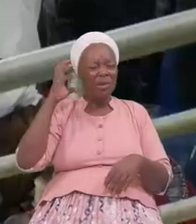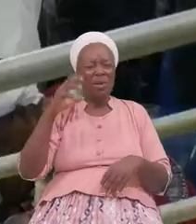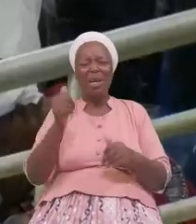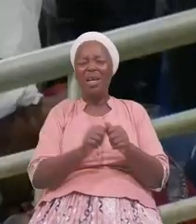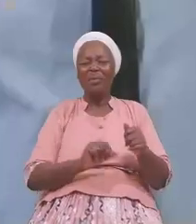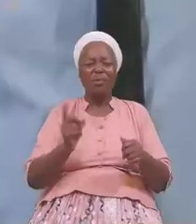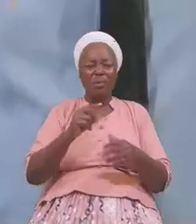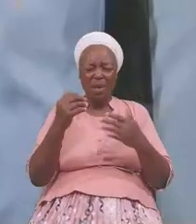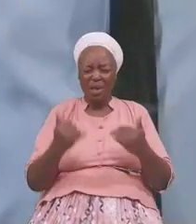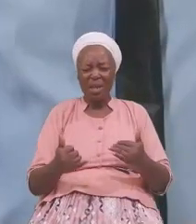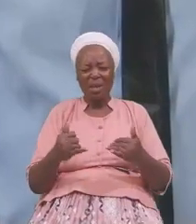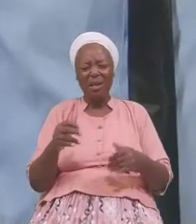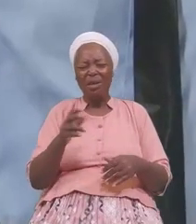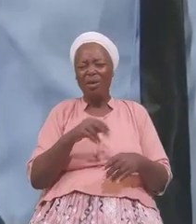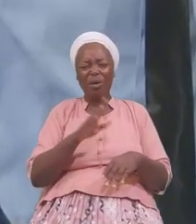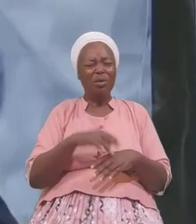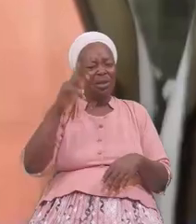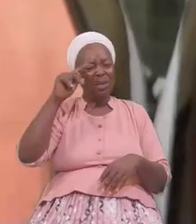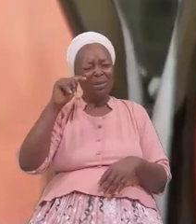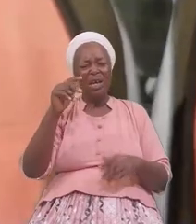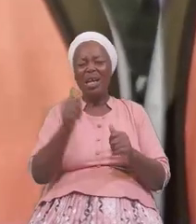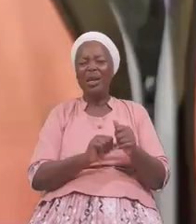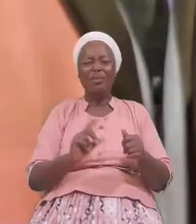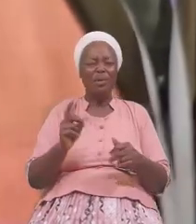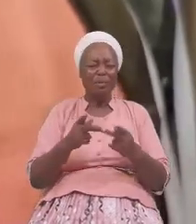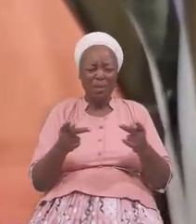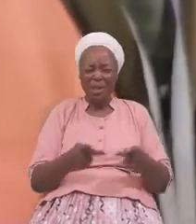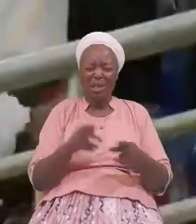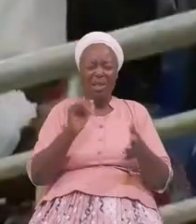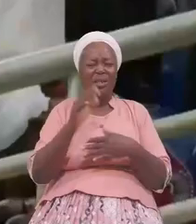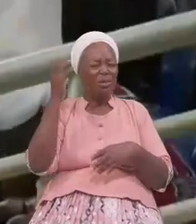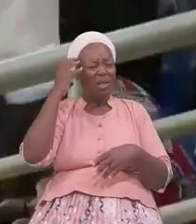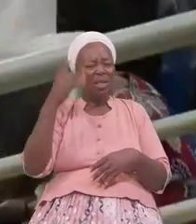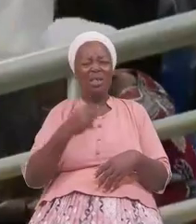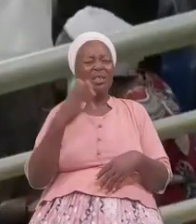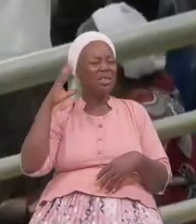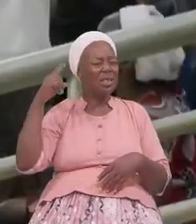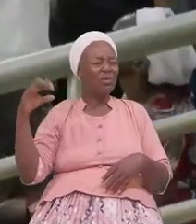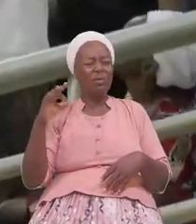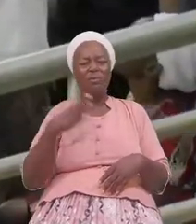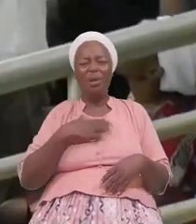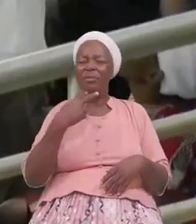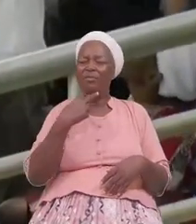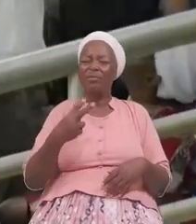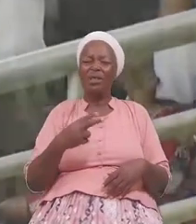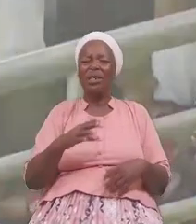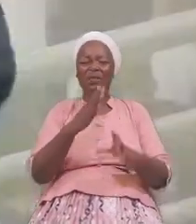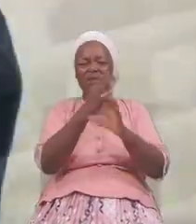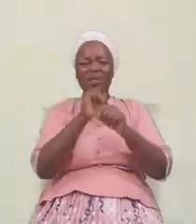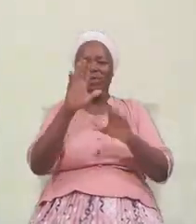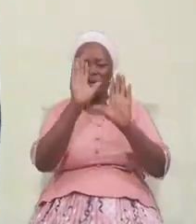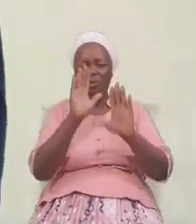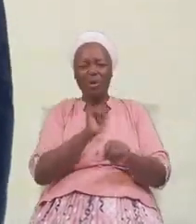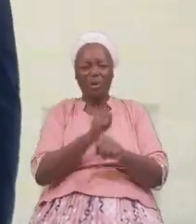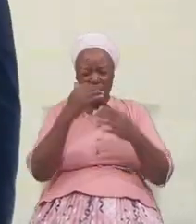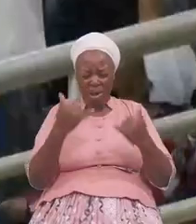everywhere, over the television, everywhere that you hear the sound of my voice, receive your miracle